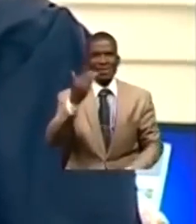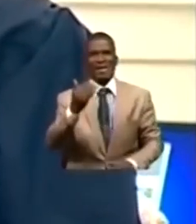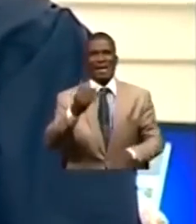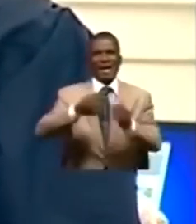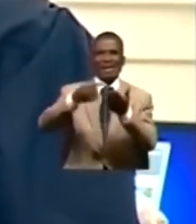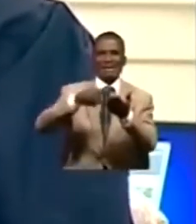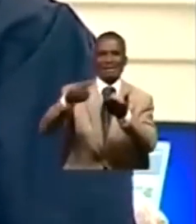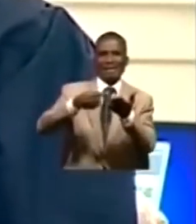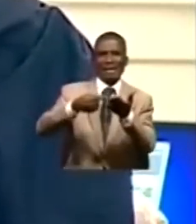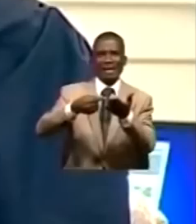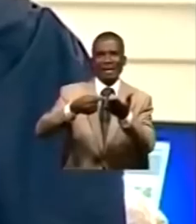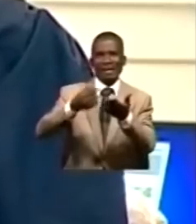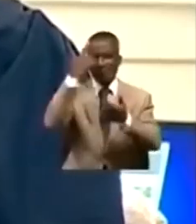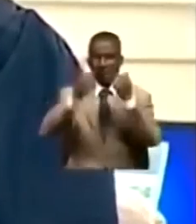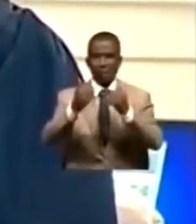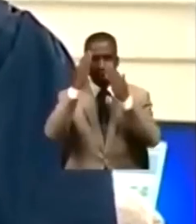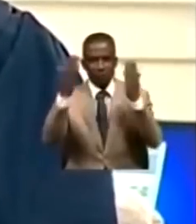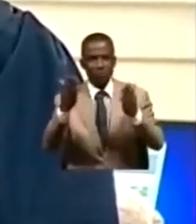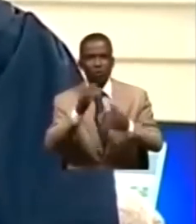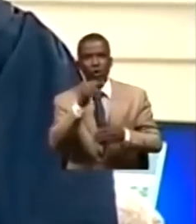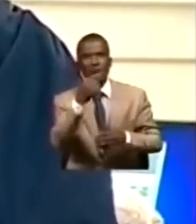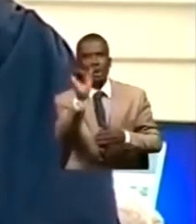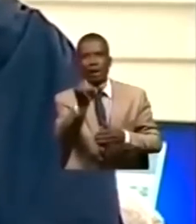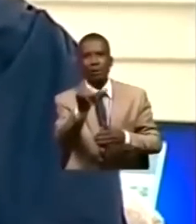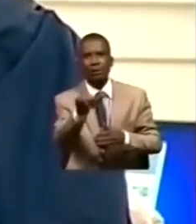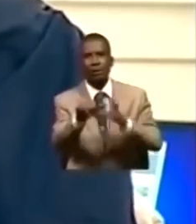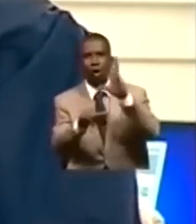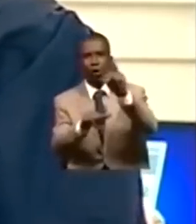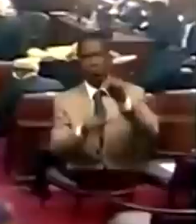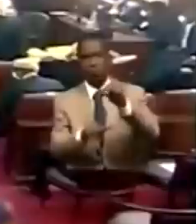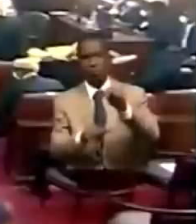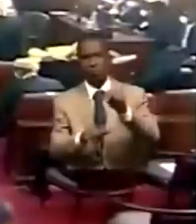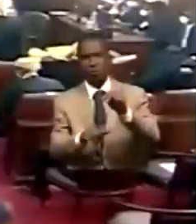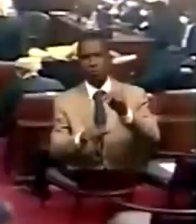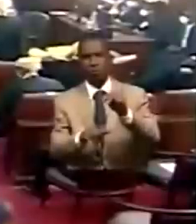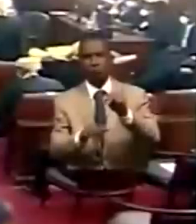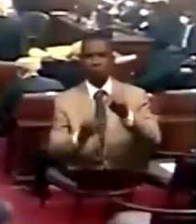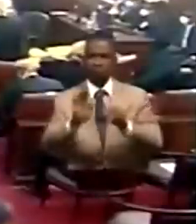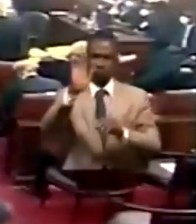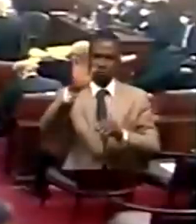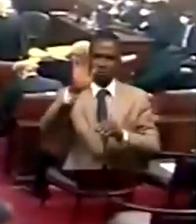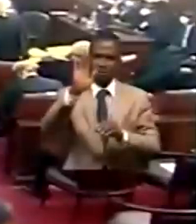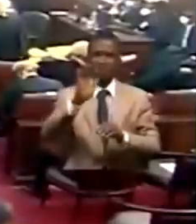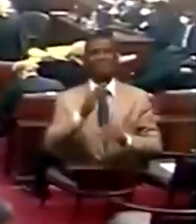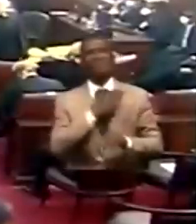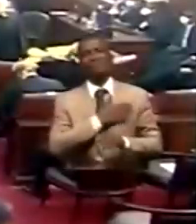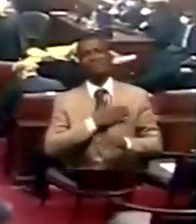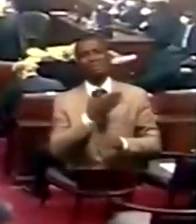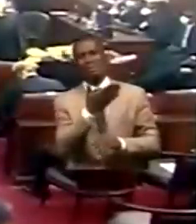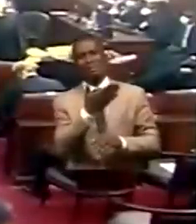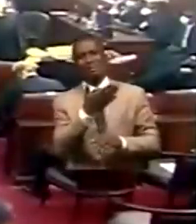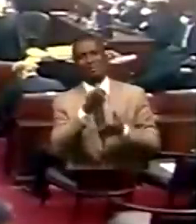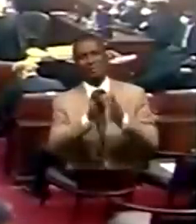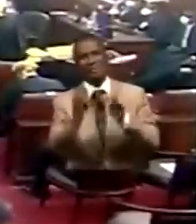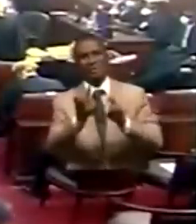signed some because I didn't want to put spokes. Mr. Chikata, that was a question that was on the table, and that's what we are waiting for the answer. No. I